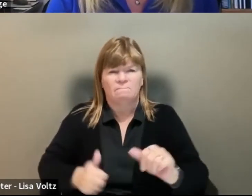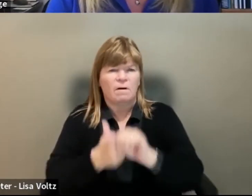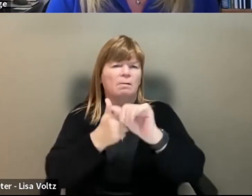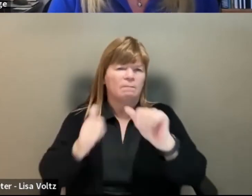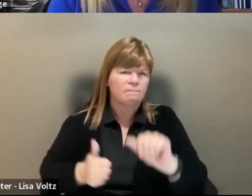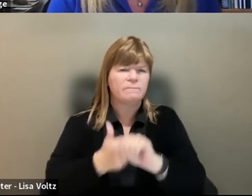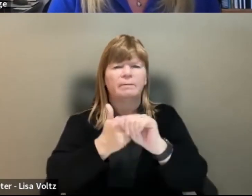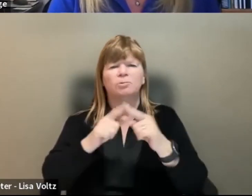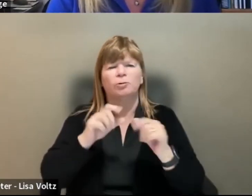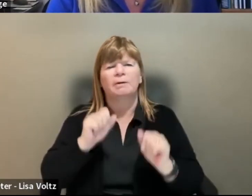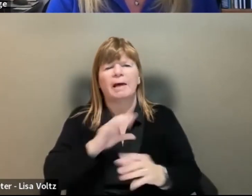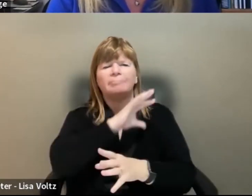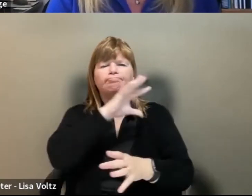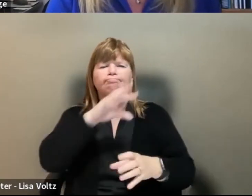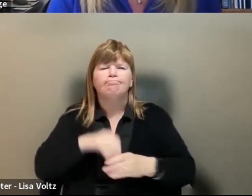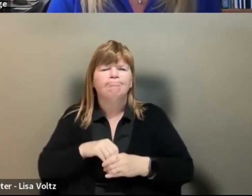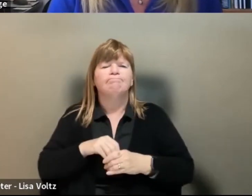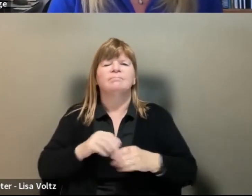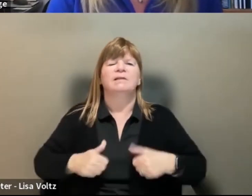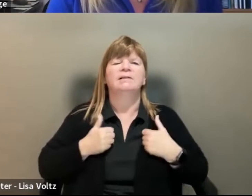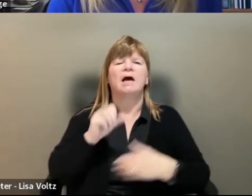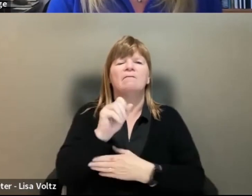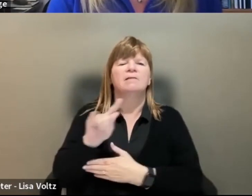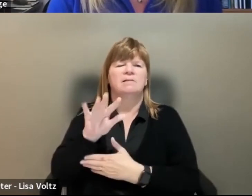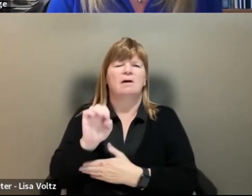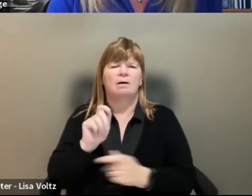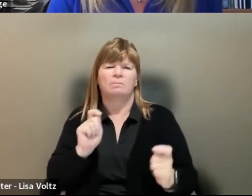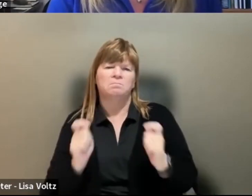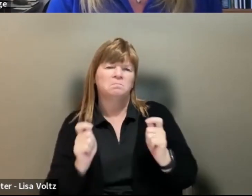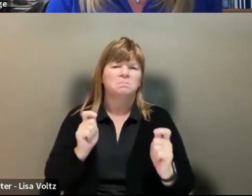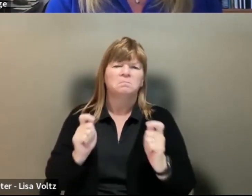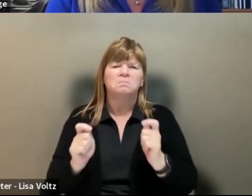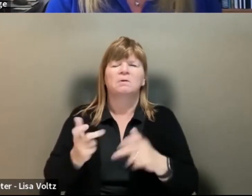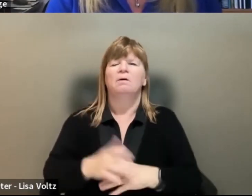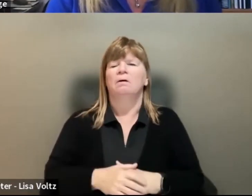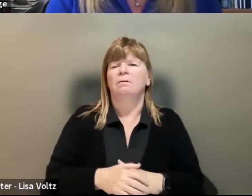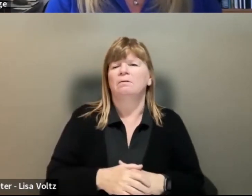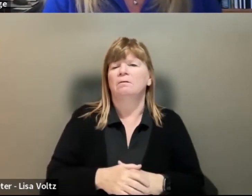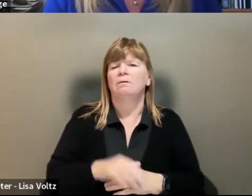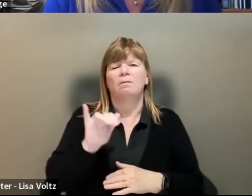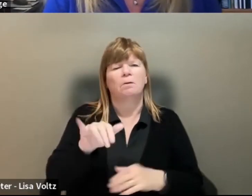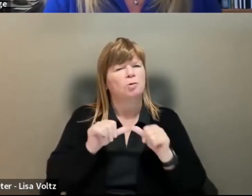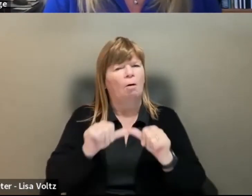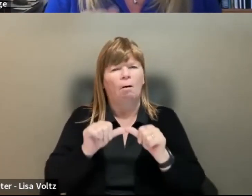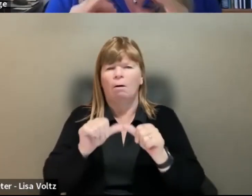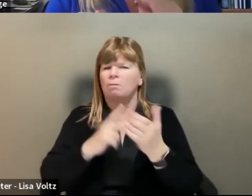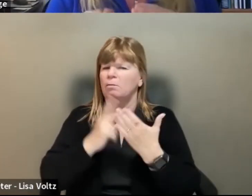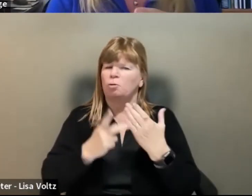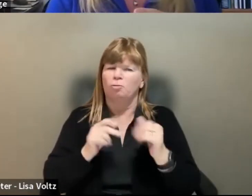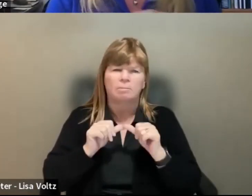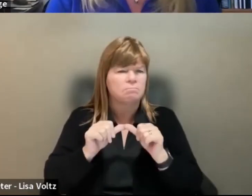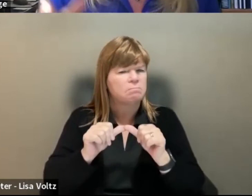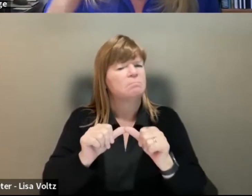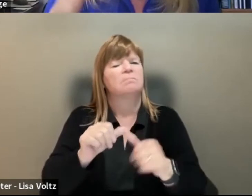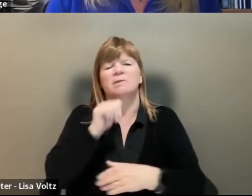incorporated into the lifestyle. And these are ongoing programs. So it's not a one